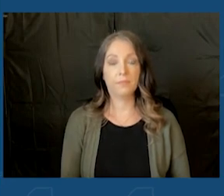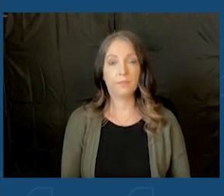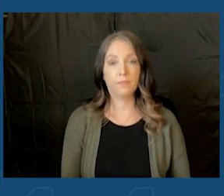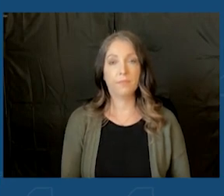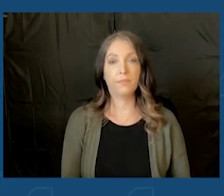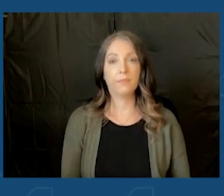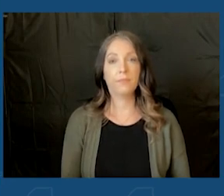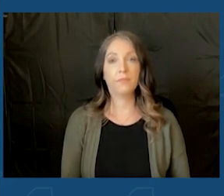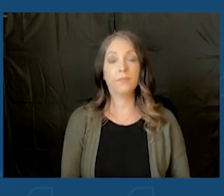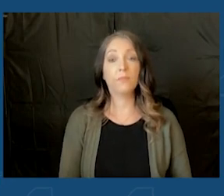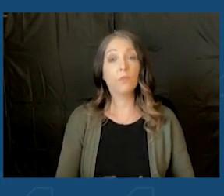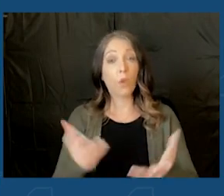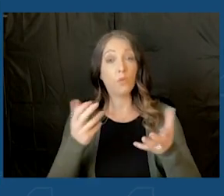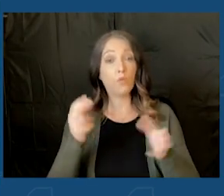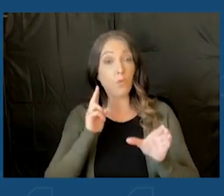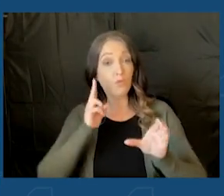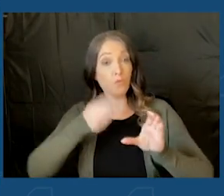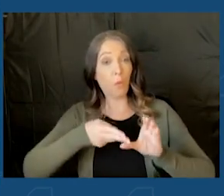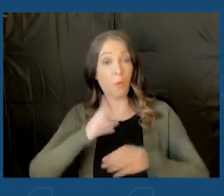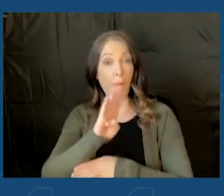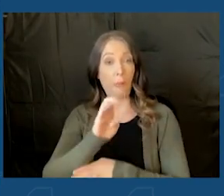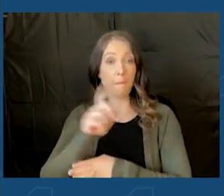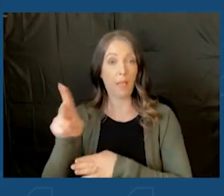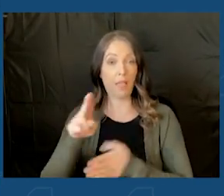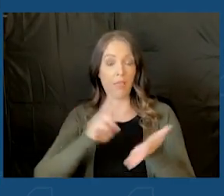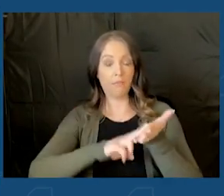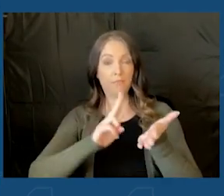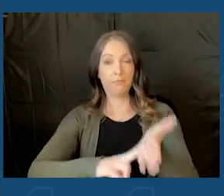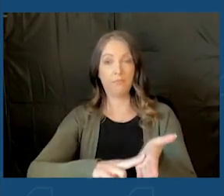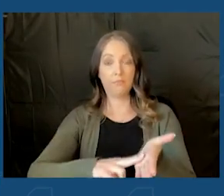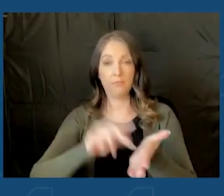If you'd like to join me for the bill signing.